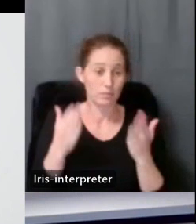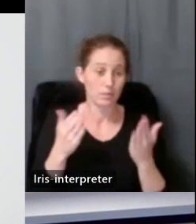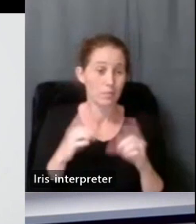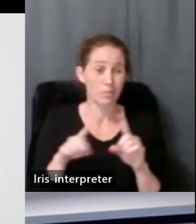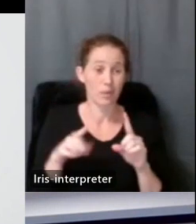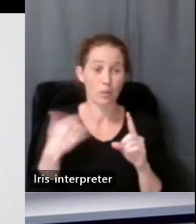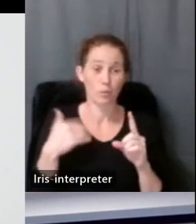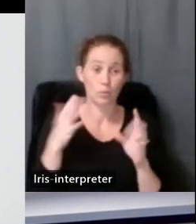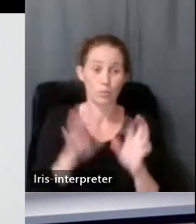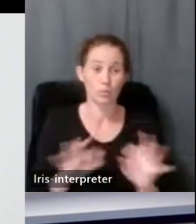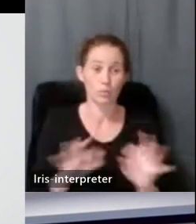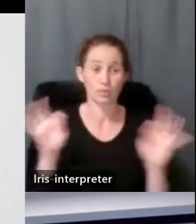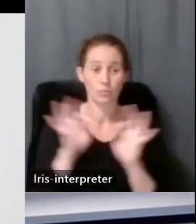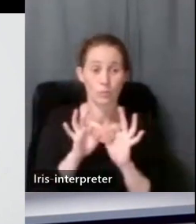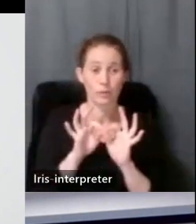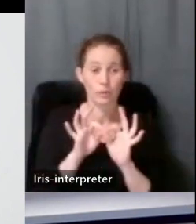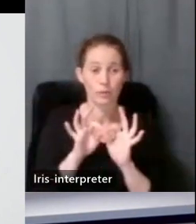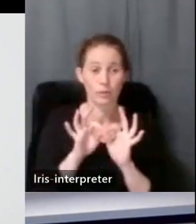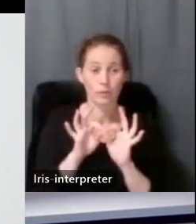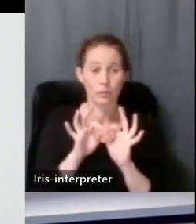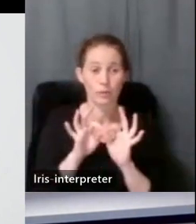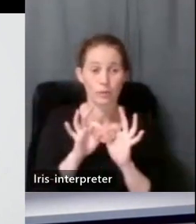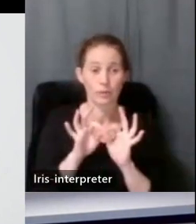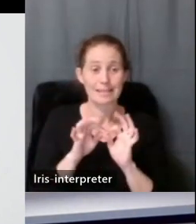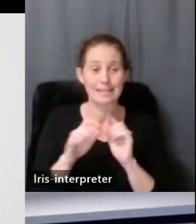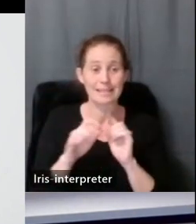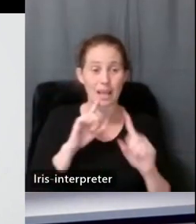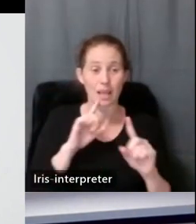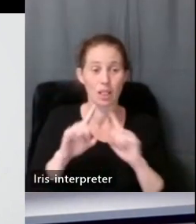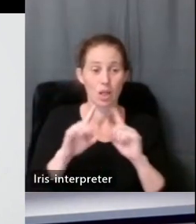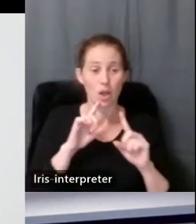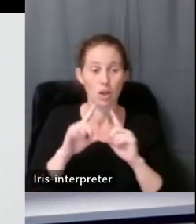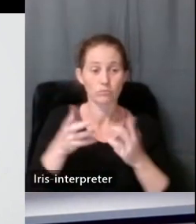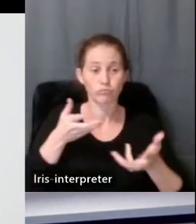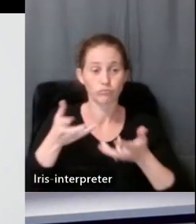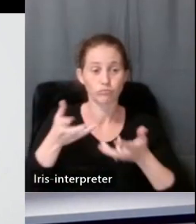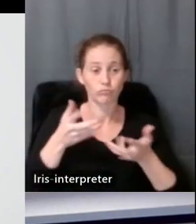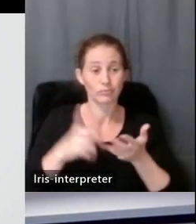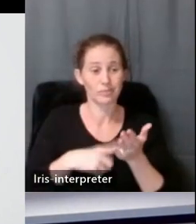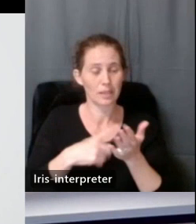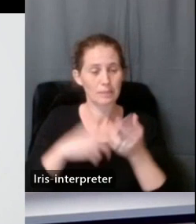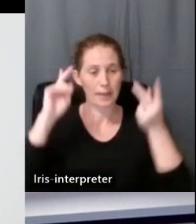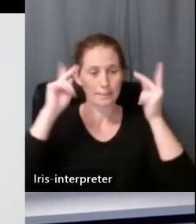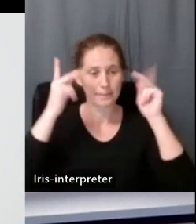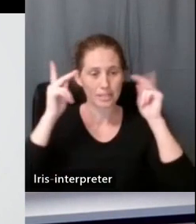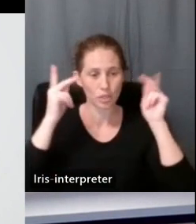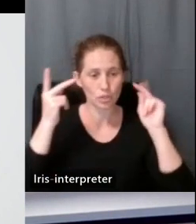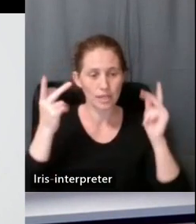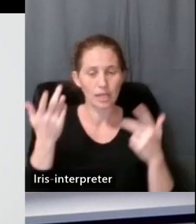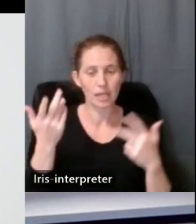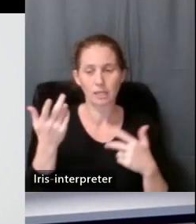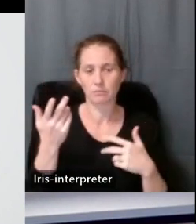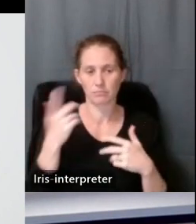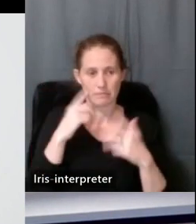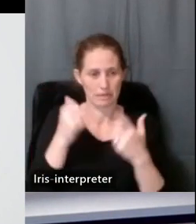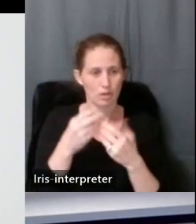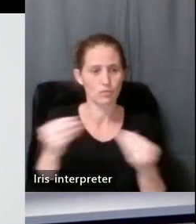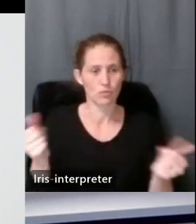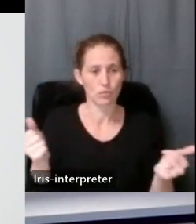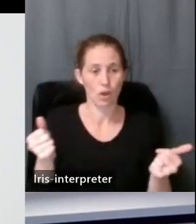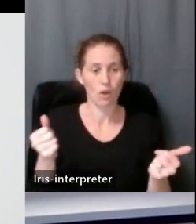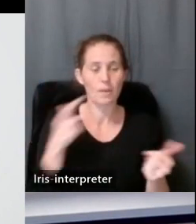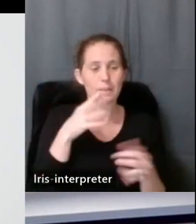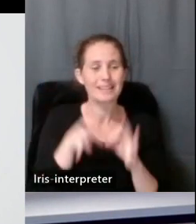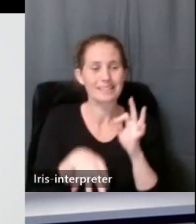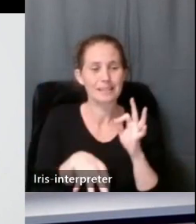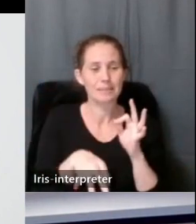it's very important, and it's dialogue. It's dialogue. Sometimes there's a misunderstanding that can be resolved by